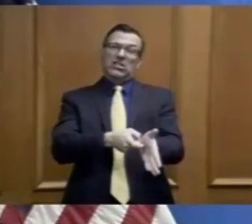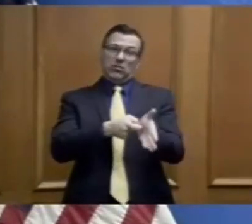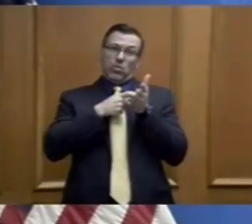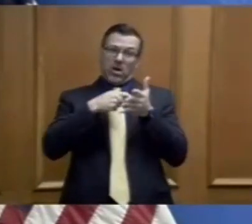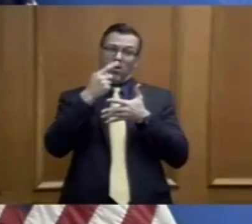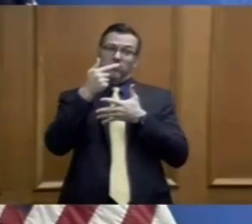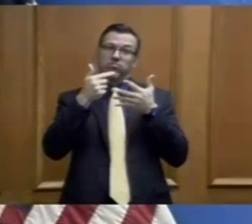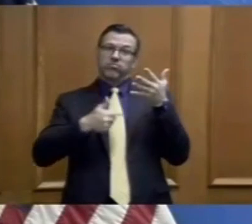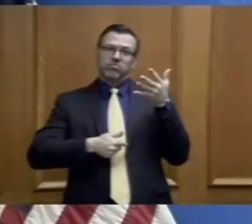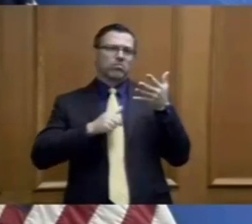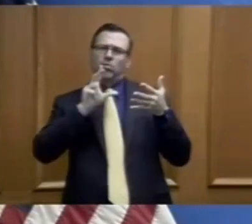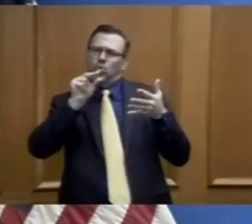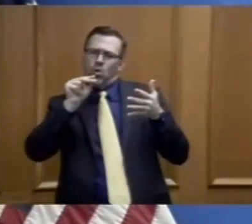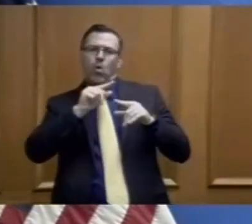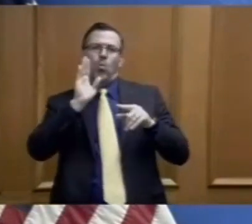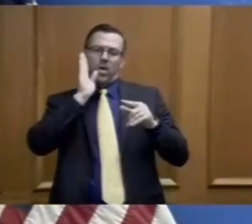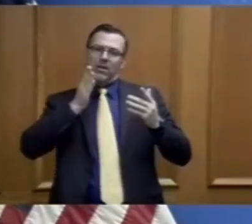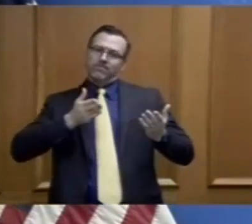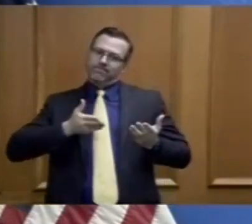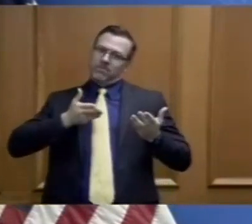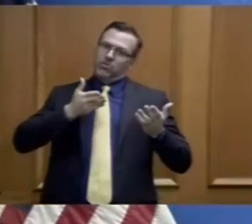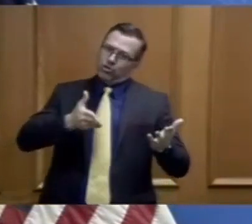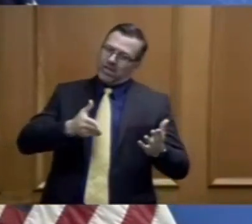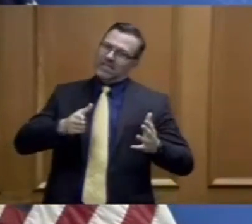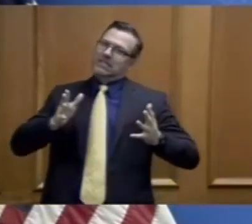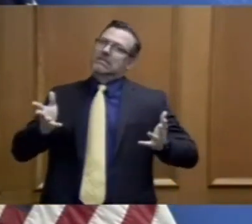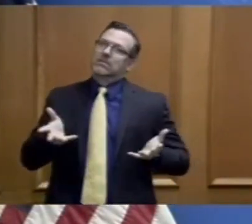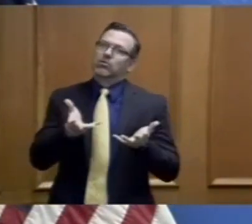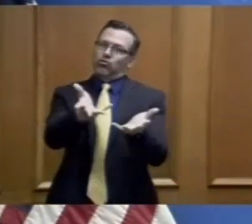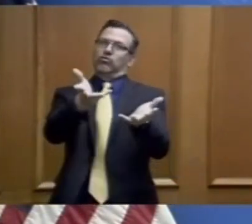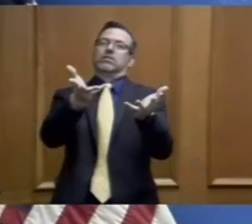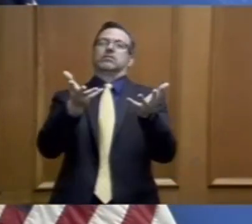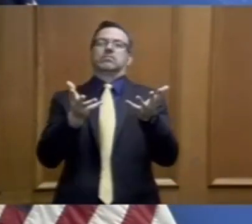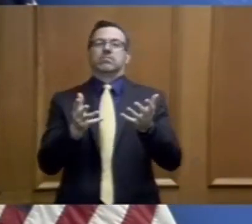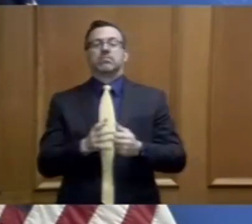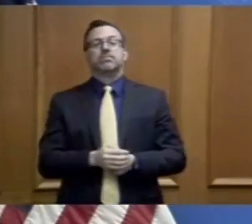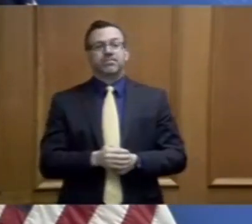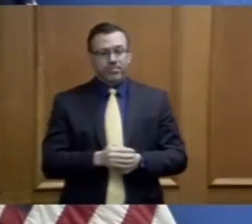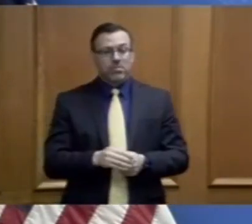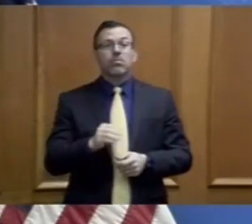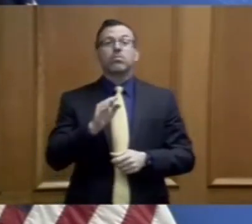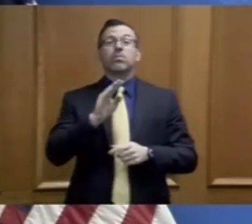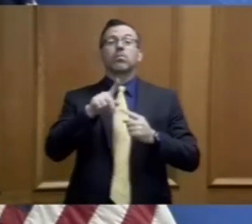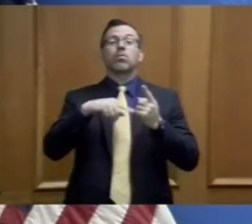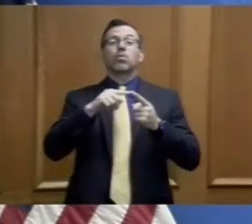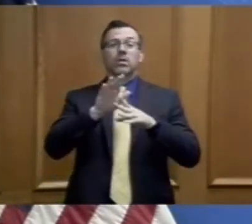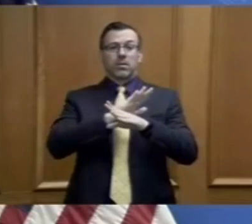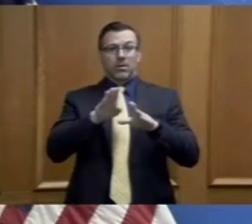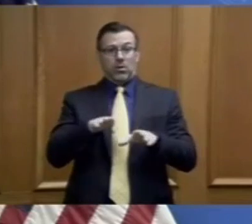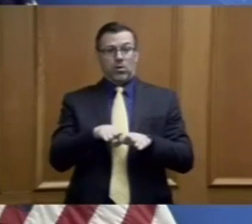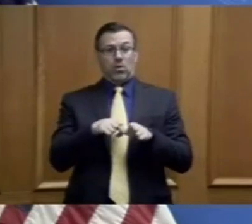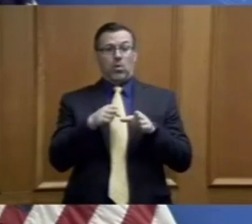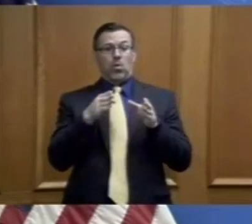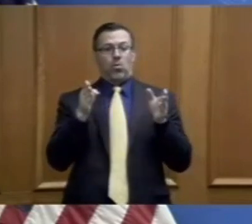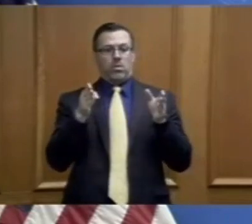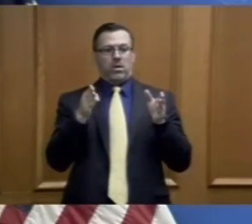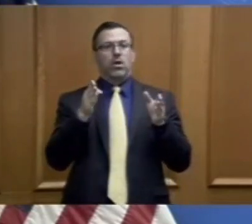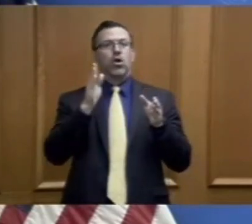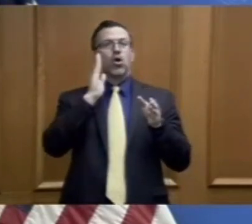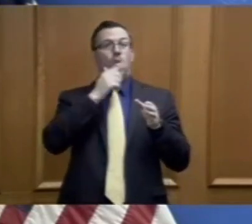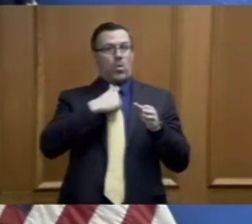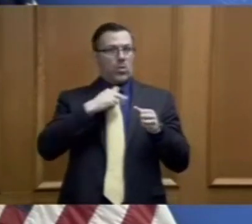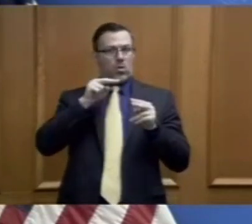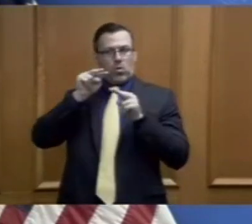return to business as usual with room to adjust as we evaluate changing data. The